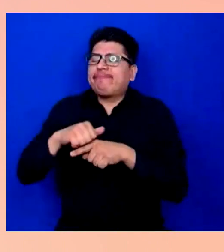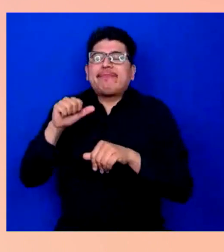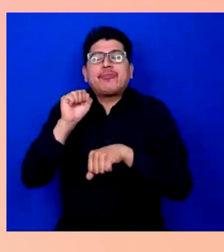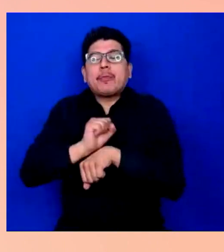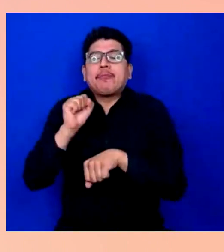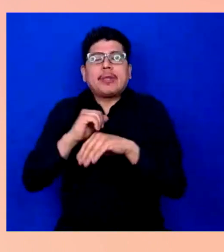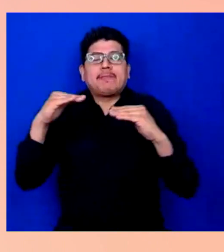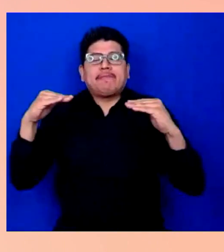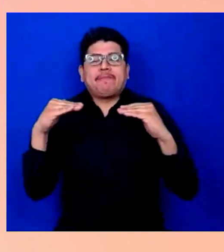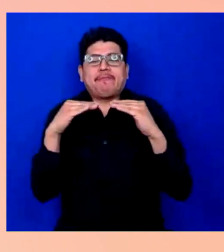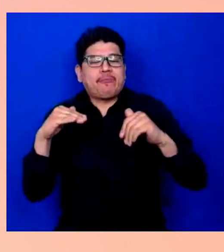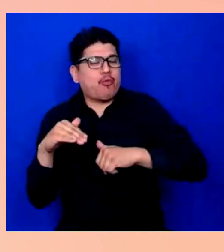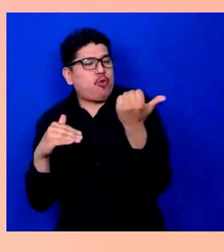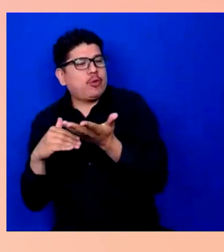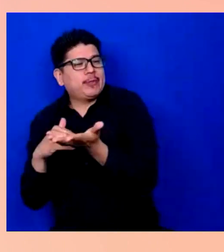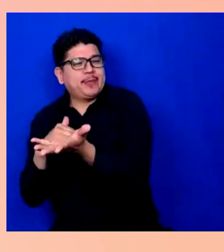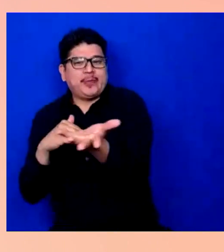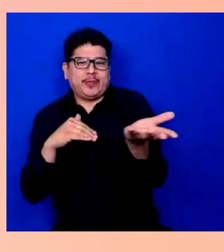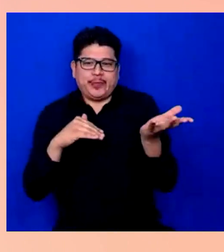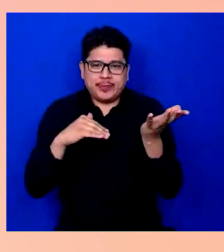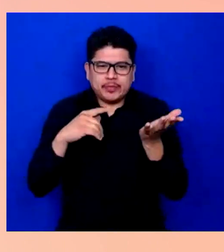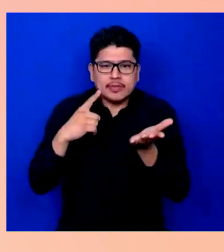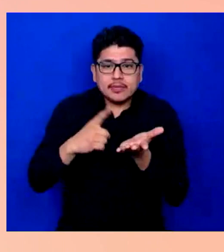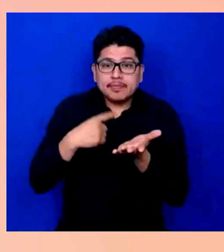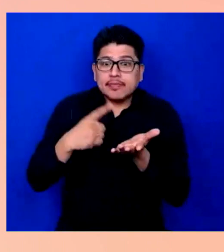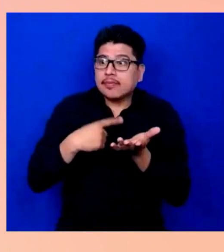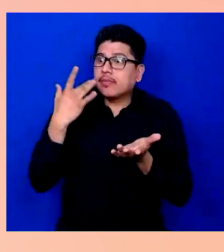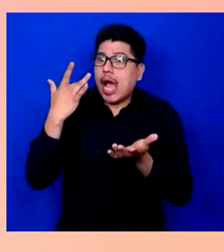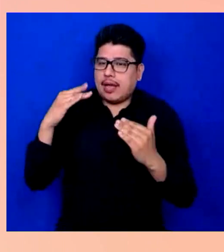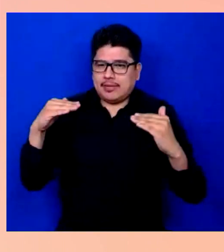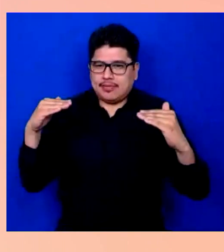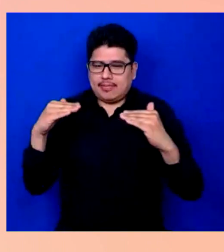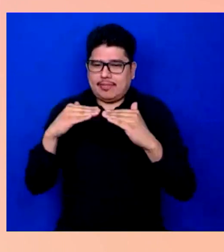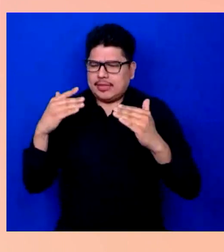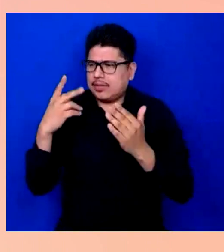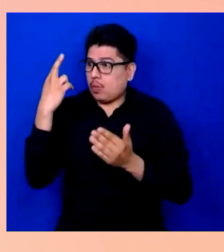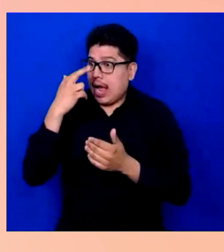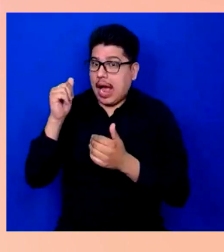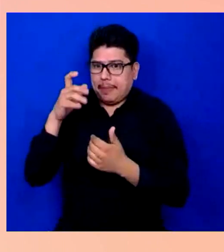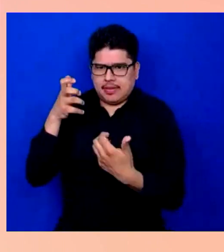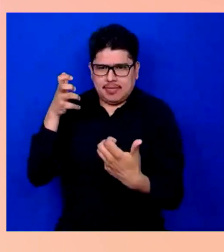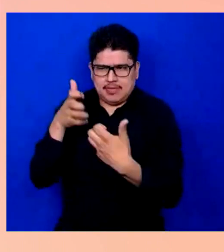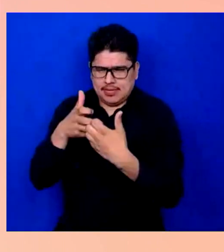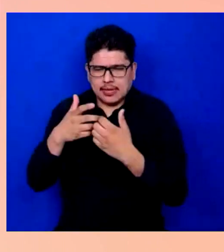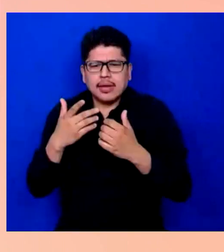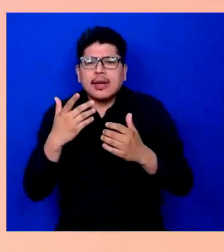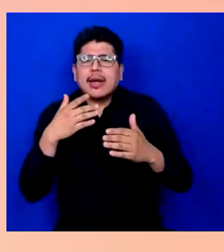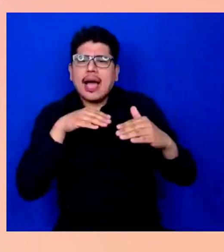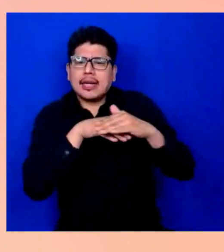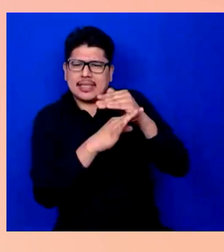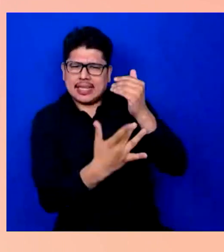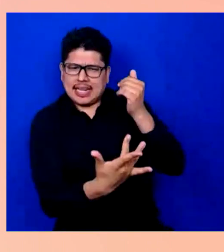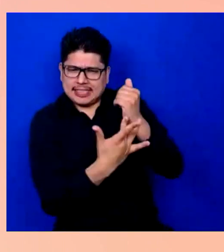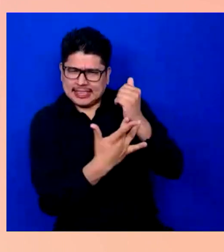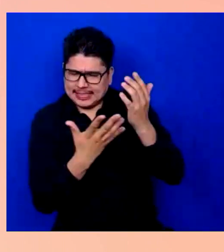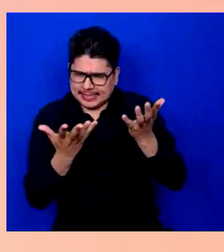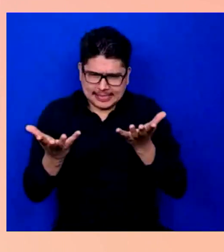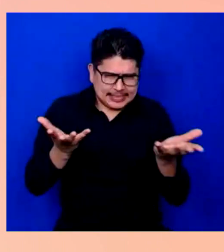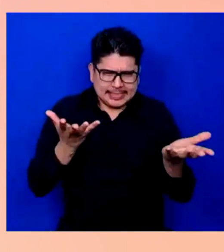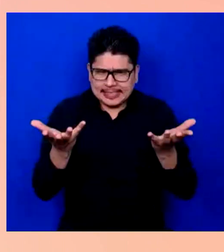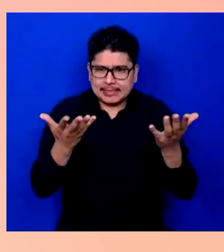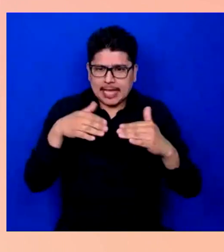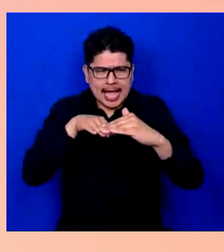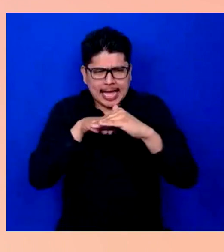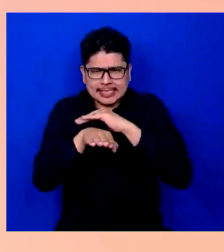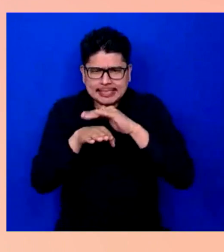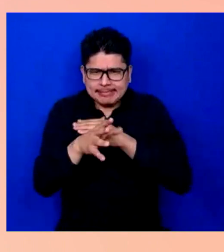reasonable accommodation is only thought of like, okay, assistive technology, but no, maybe having an accessible mainstream